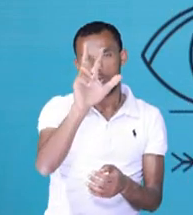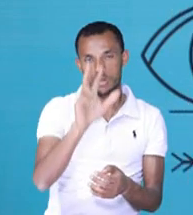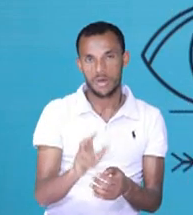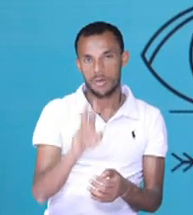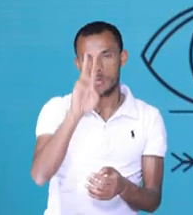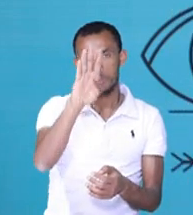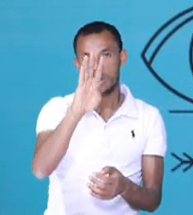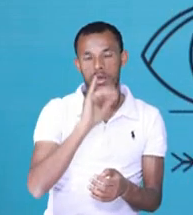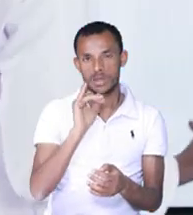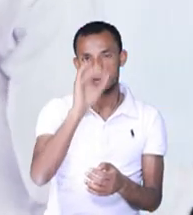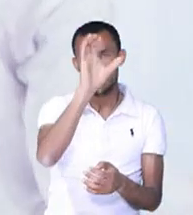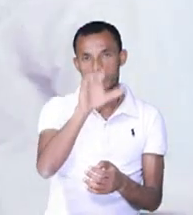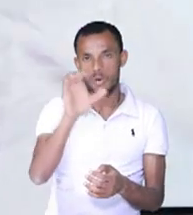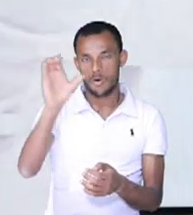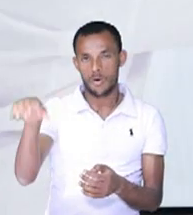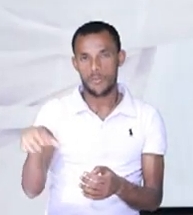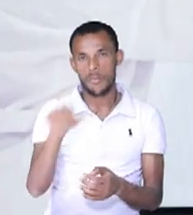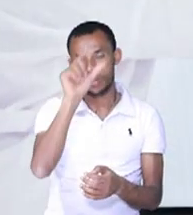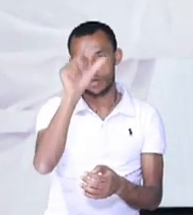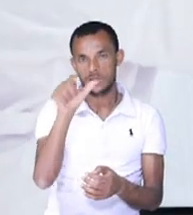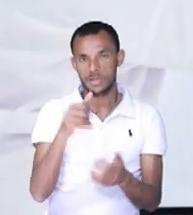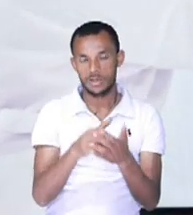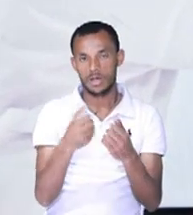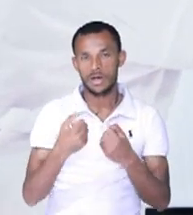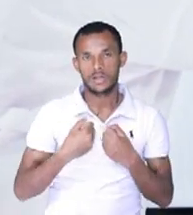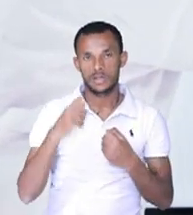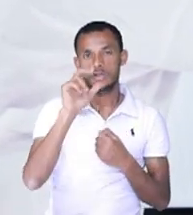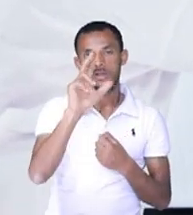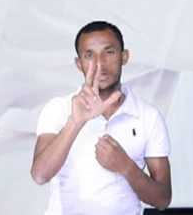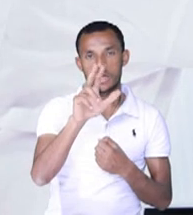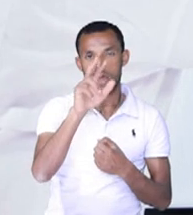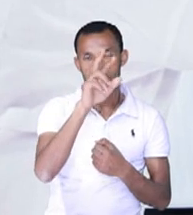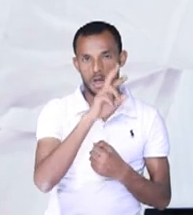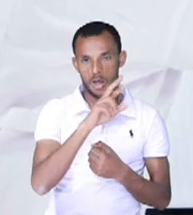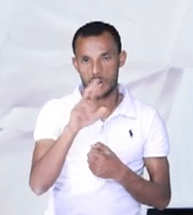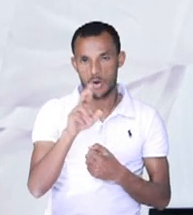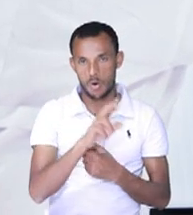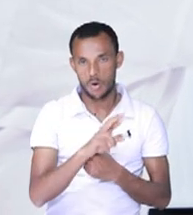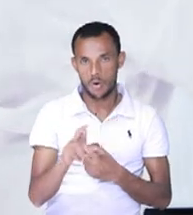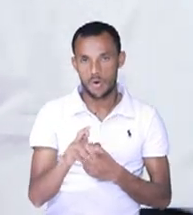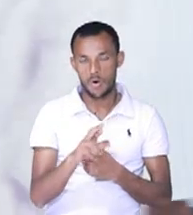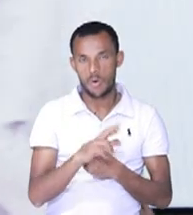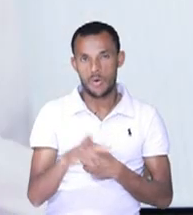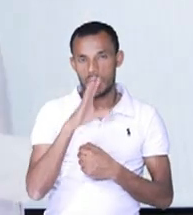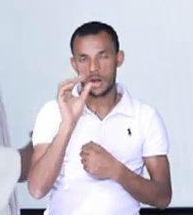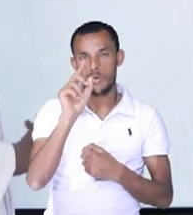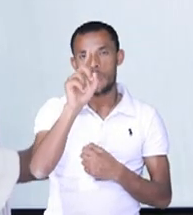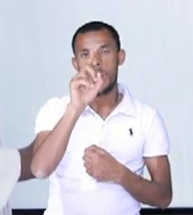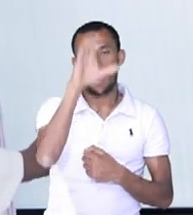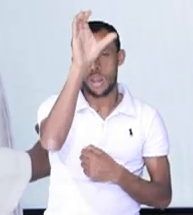B is a column matrix with size. It has 3 rows and only 1 column.